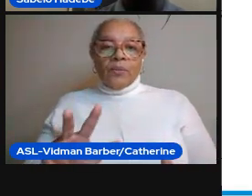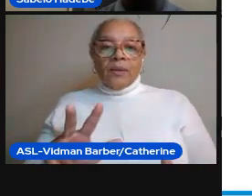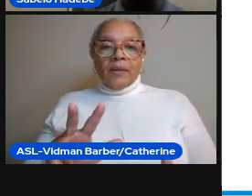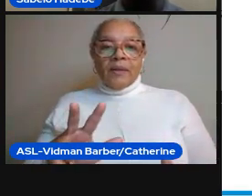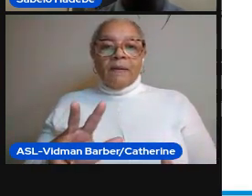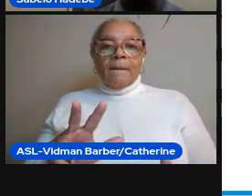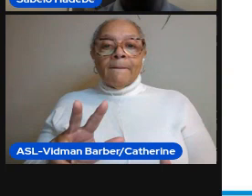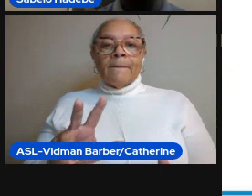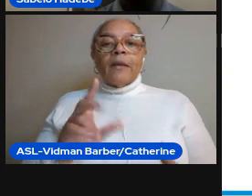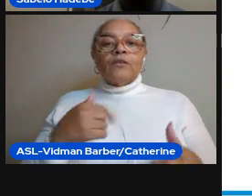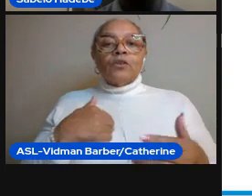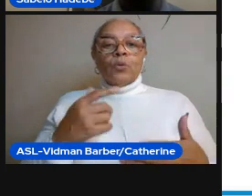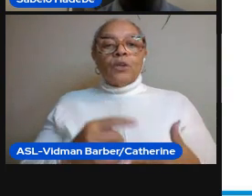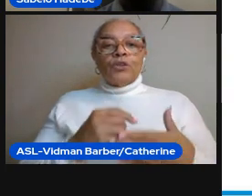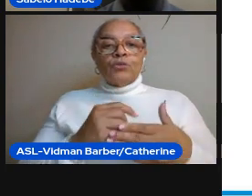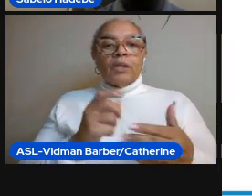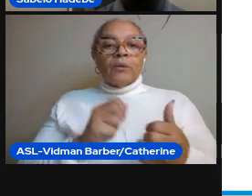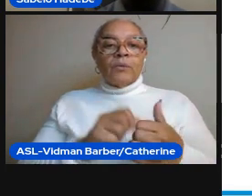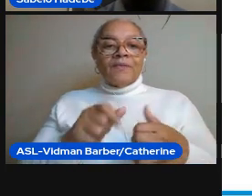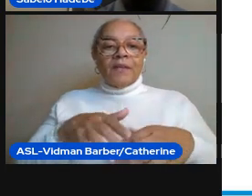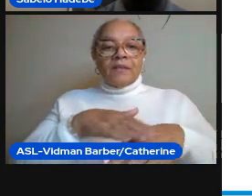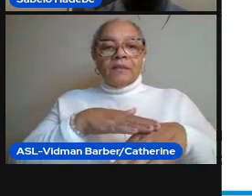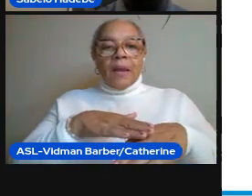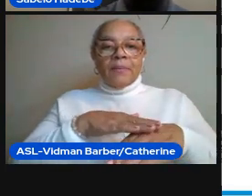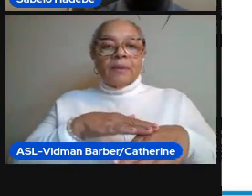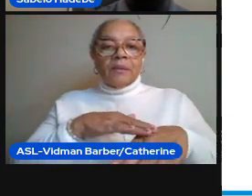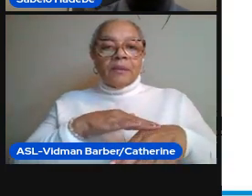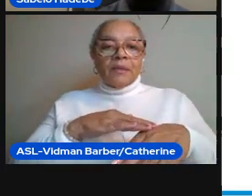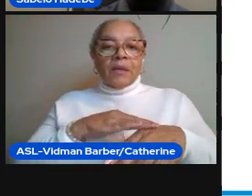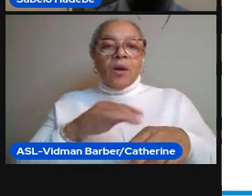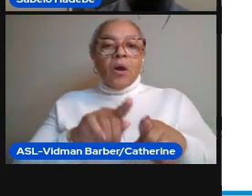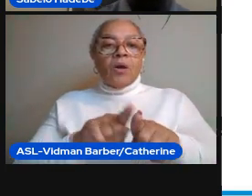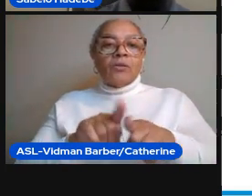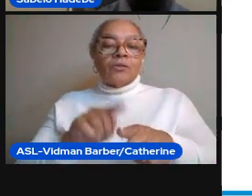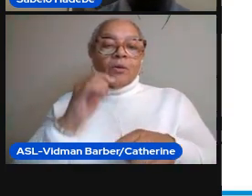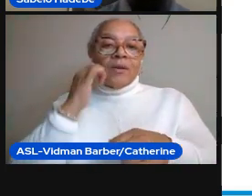with these topically also pretty much every day.